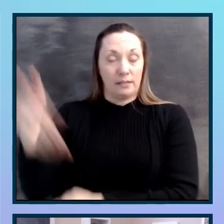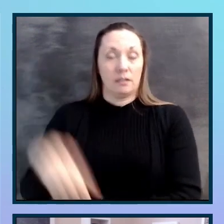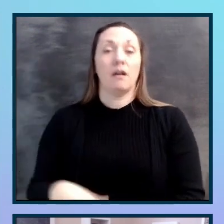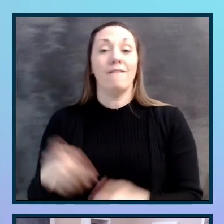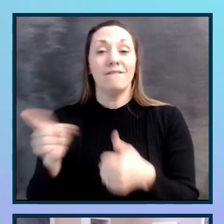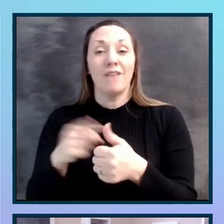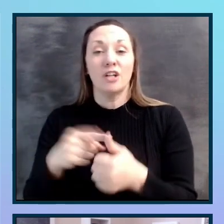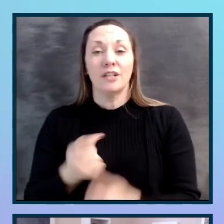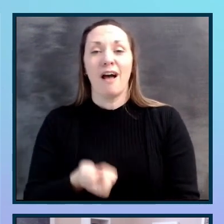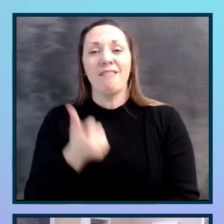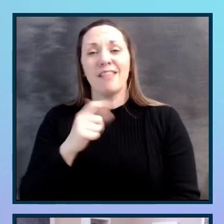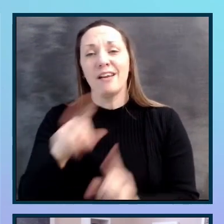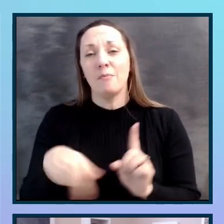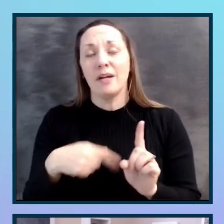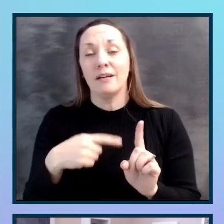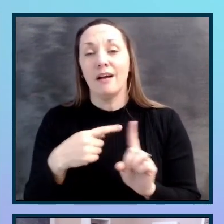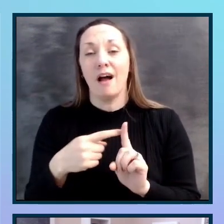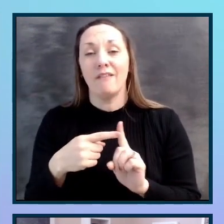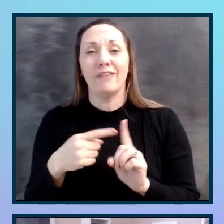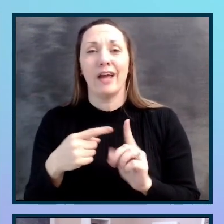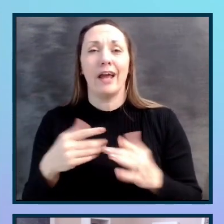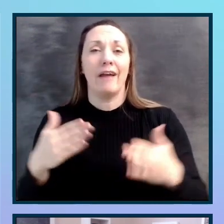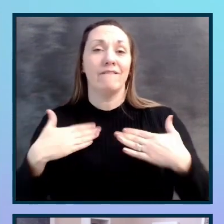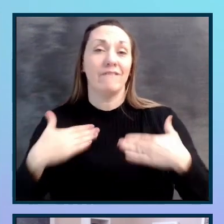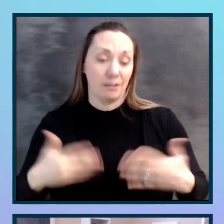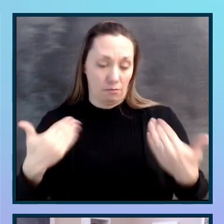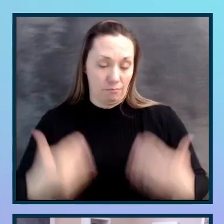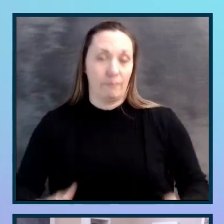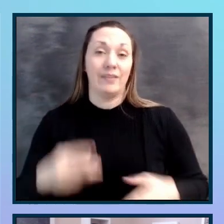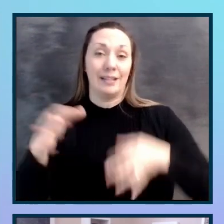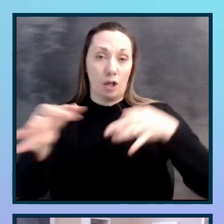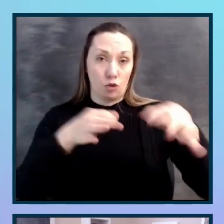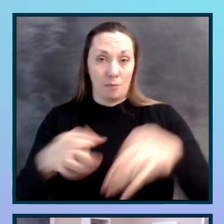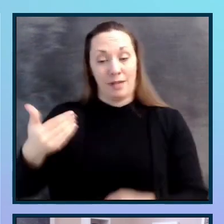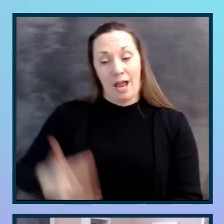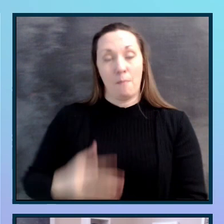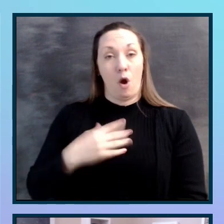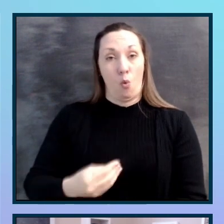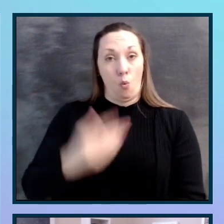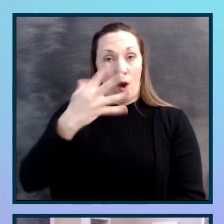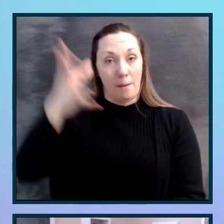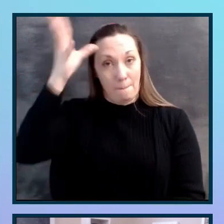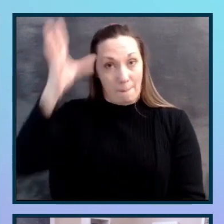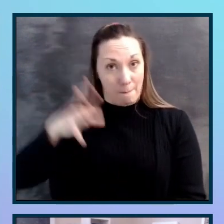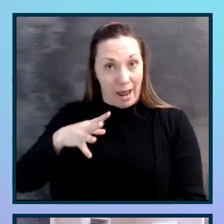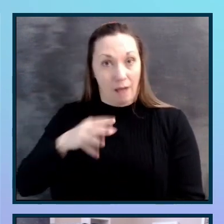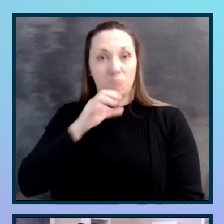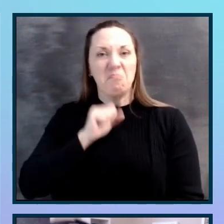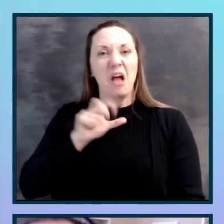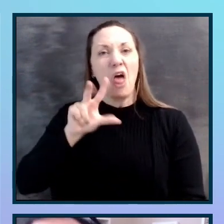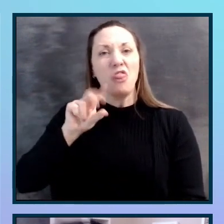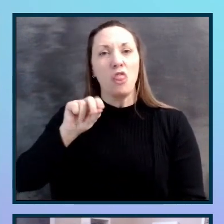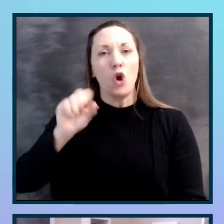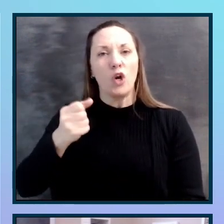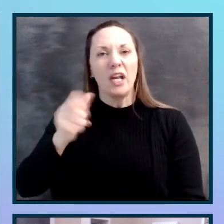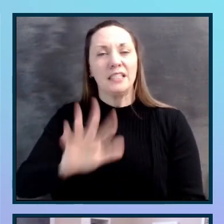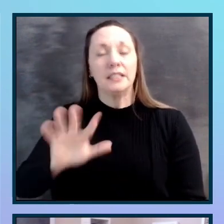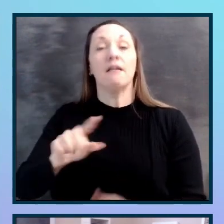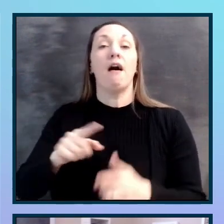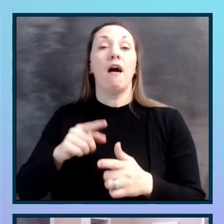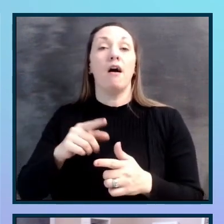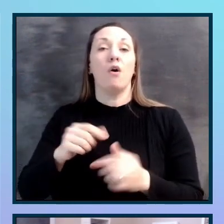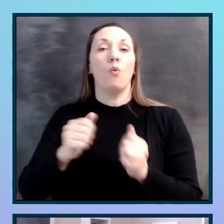a little bit of a physical description. I am a white male in my 30s with